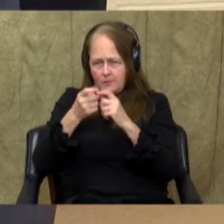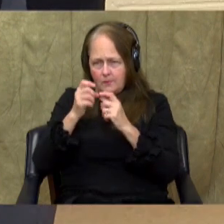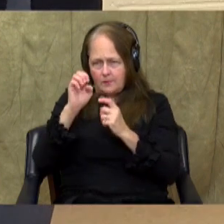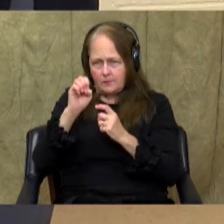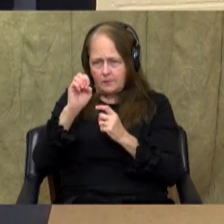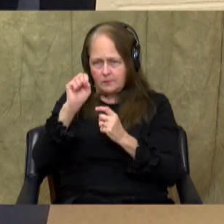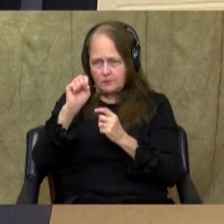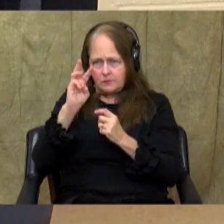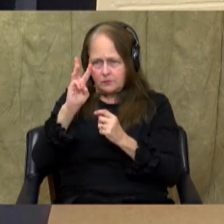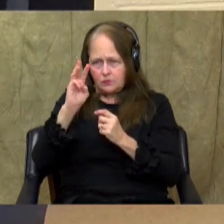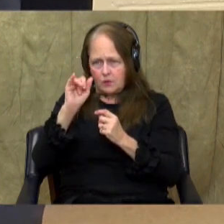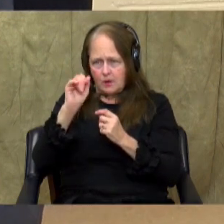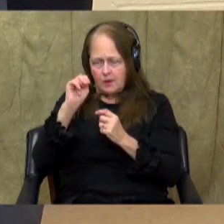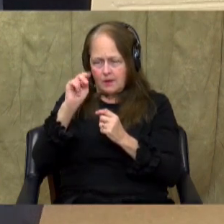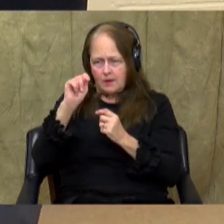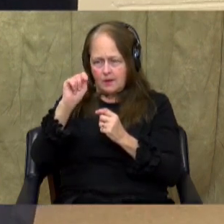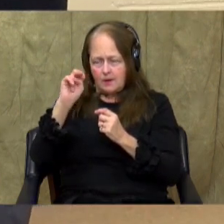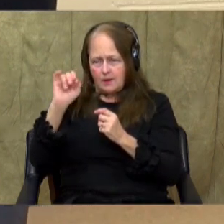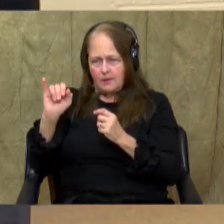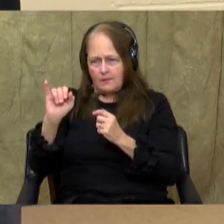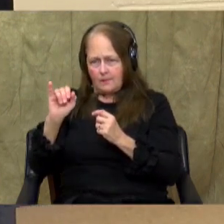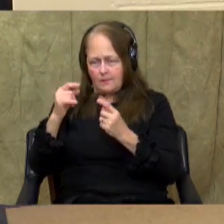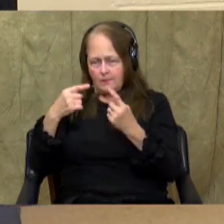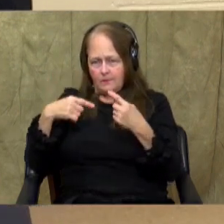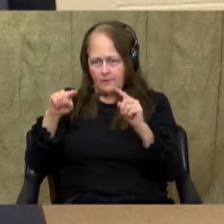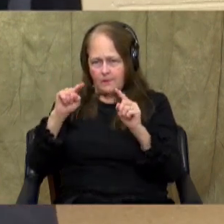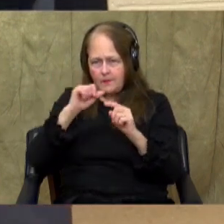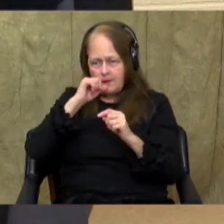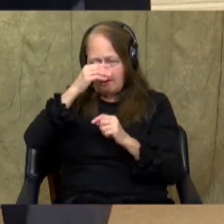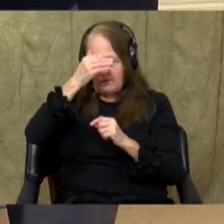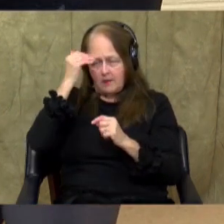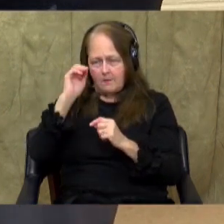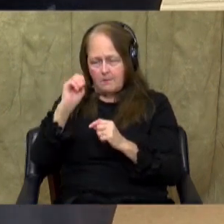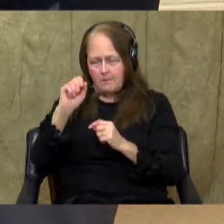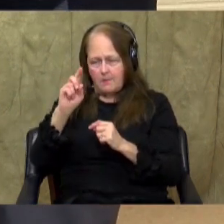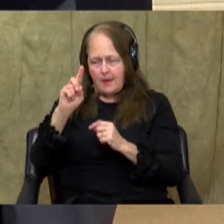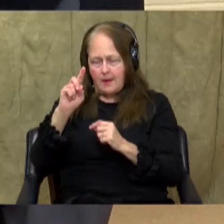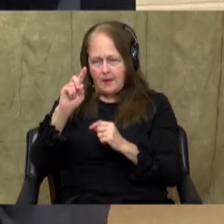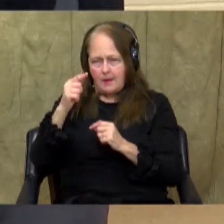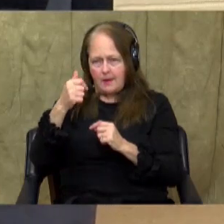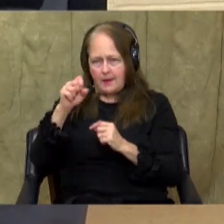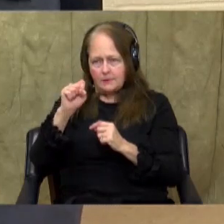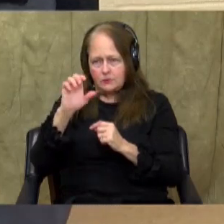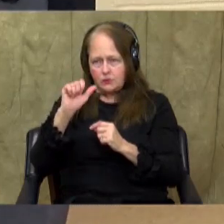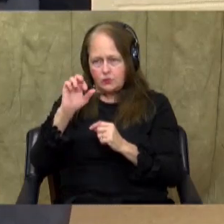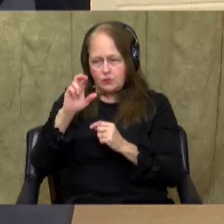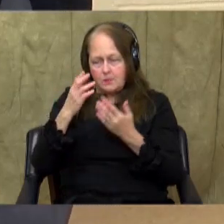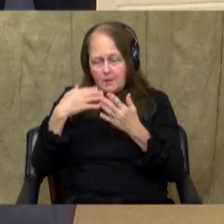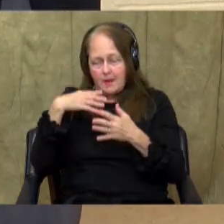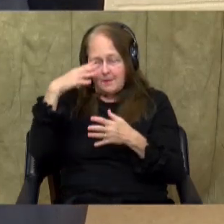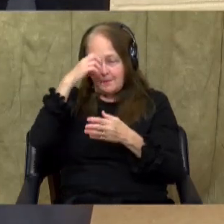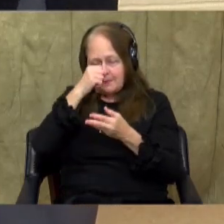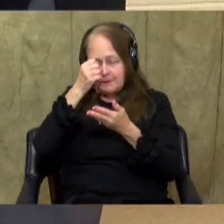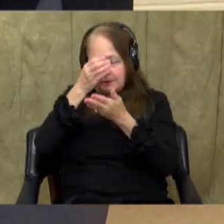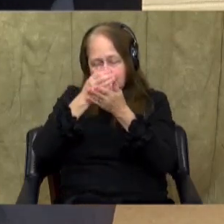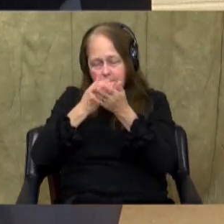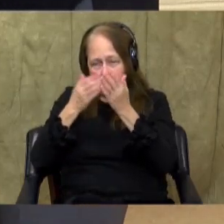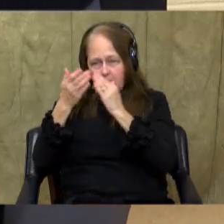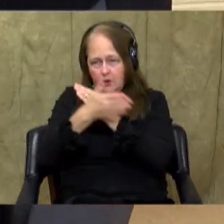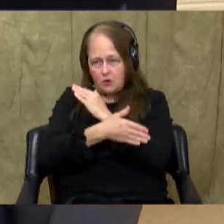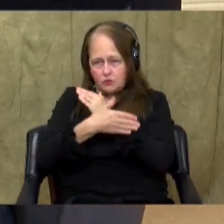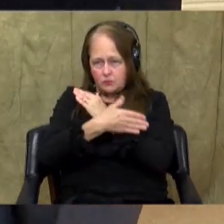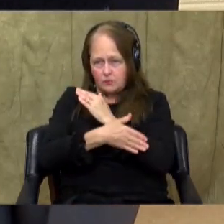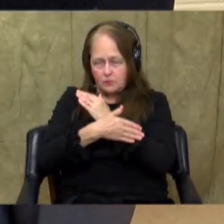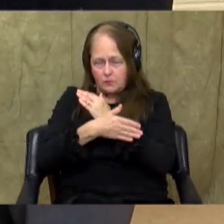names to Eswatini. And then finally, let's not forget Madagascar. Now, I may have missed a few countries that are small